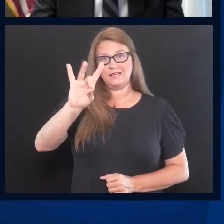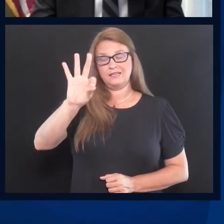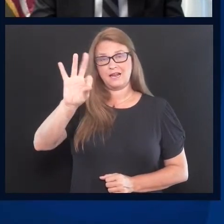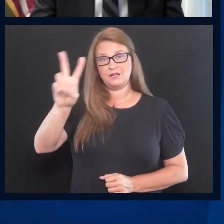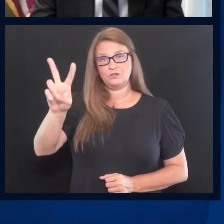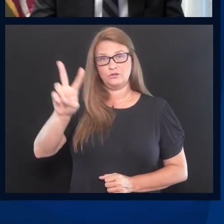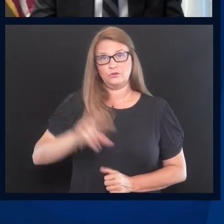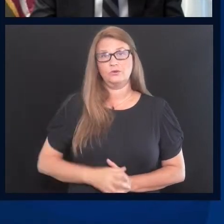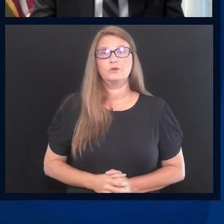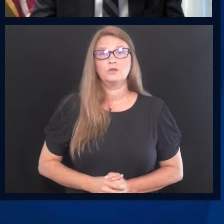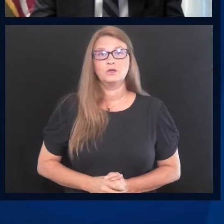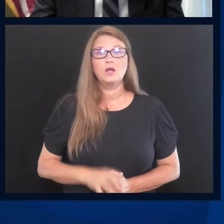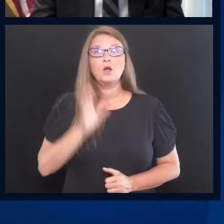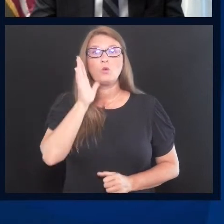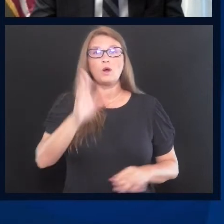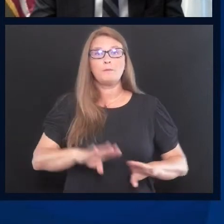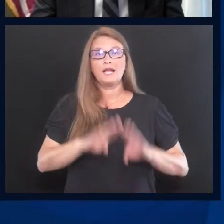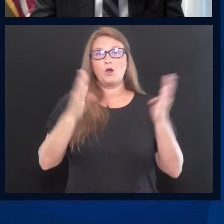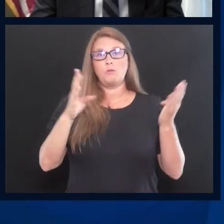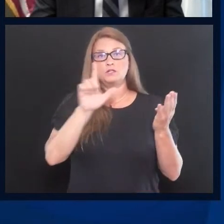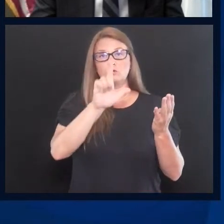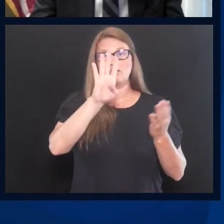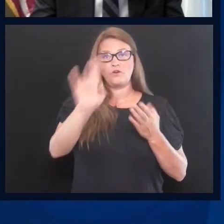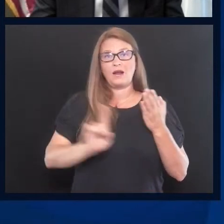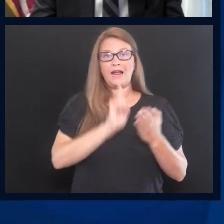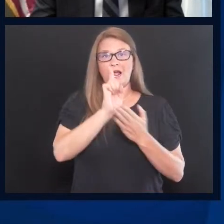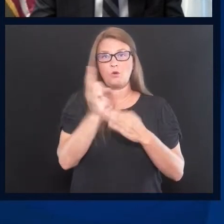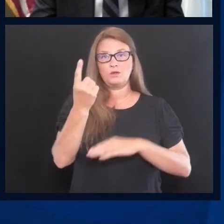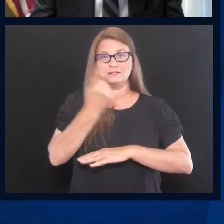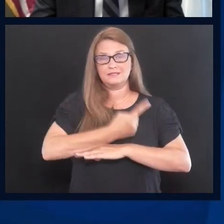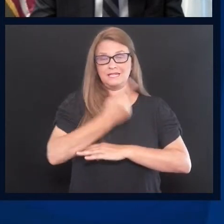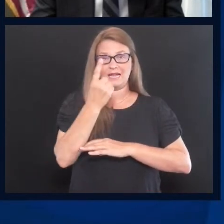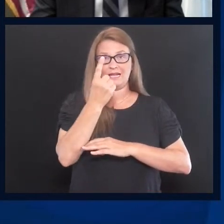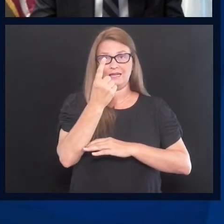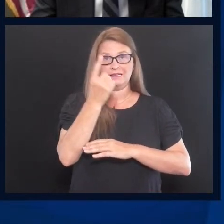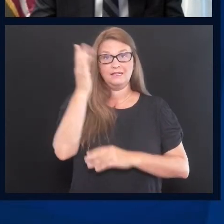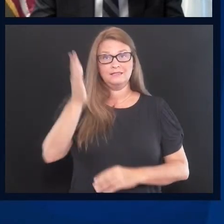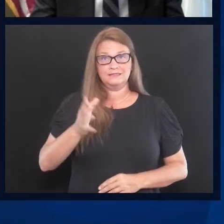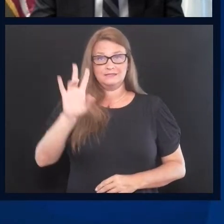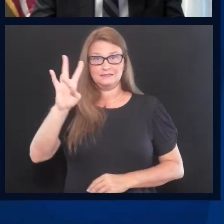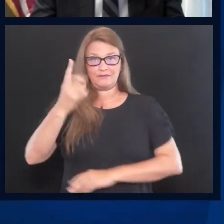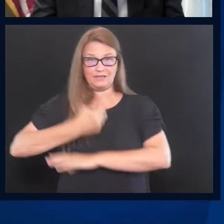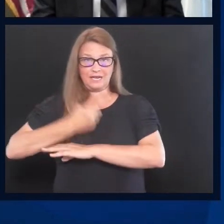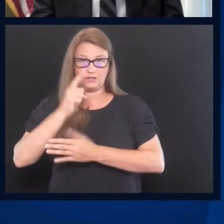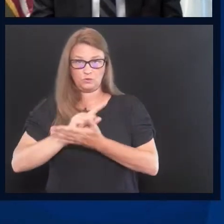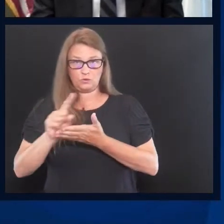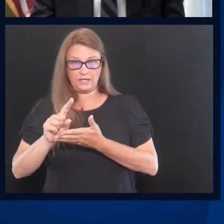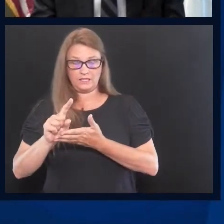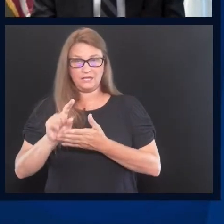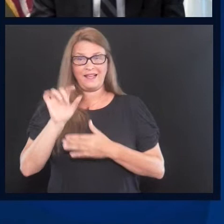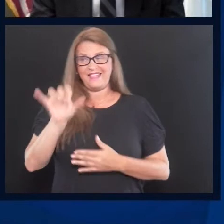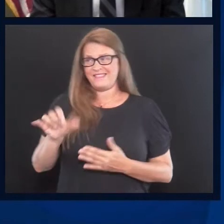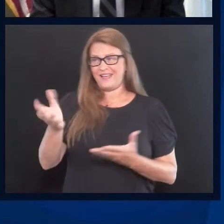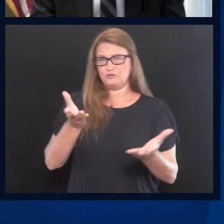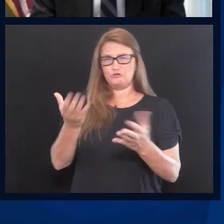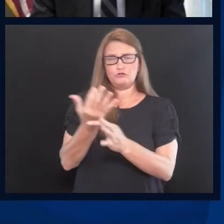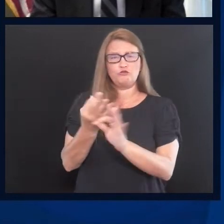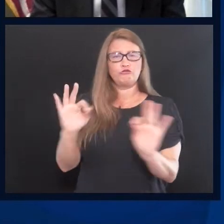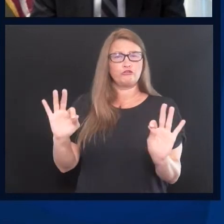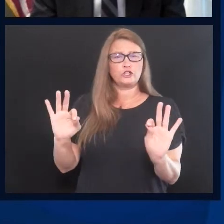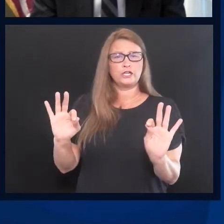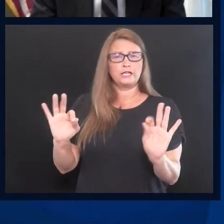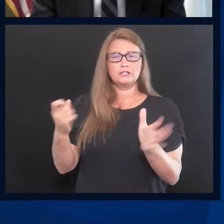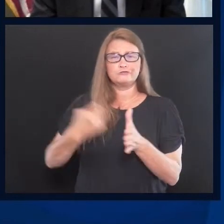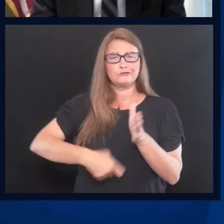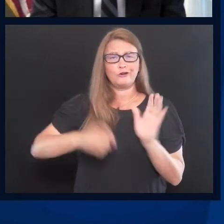6892. And will be open 24 hours a day, 7 days a week. This service is free of charge and open to all